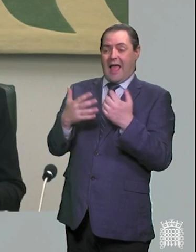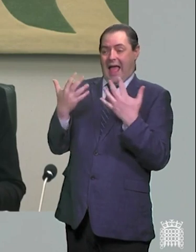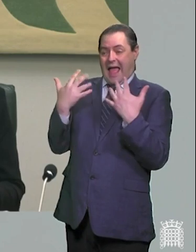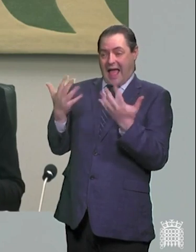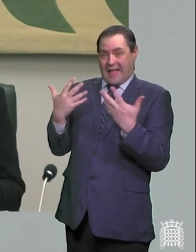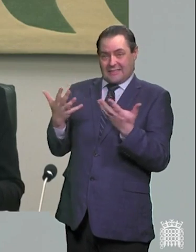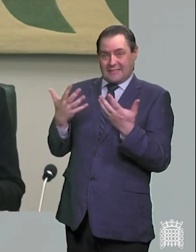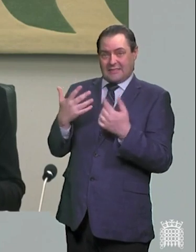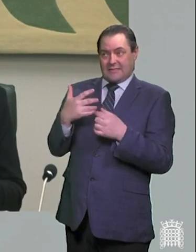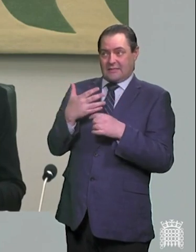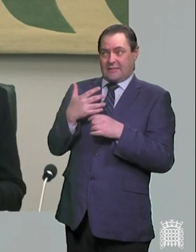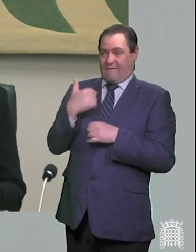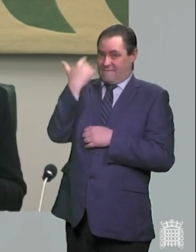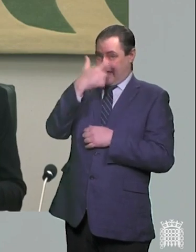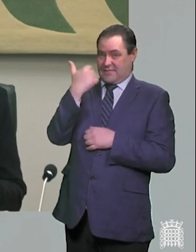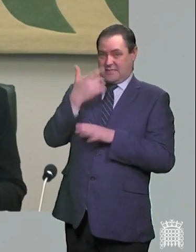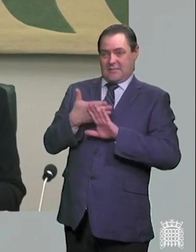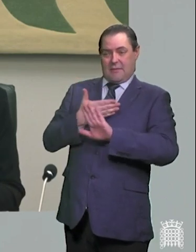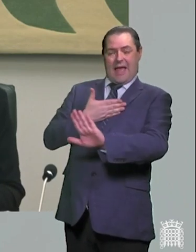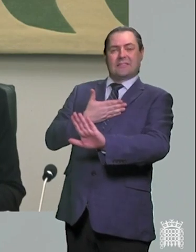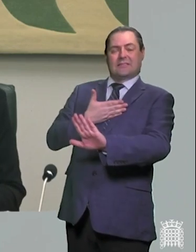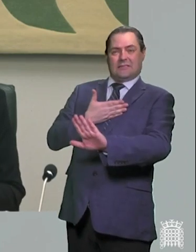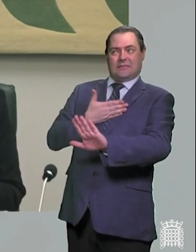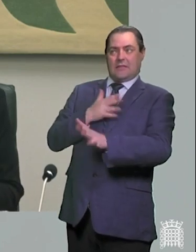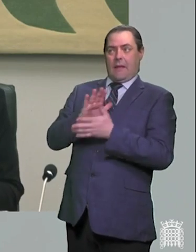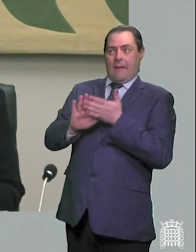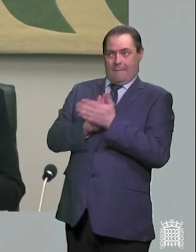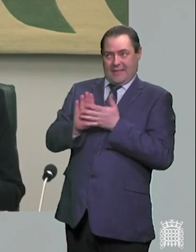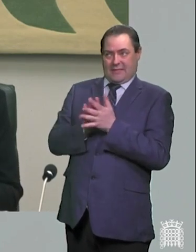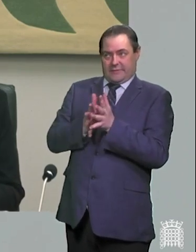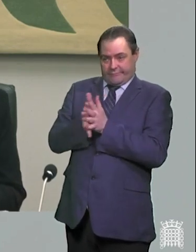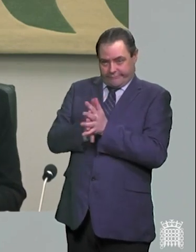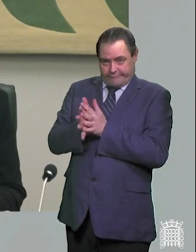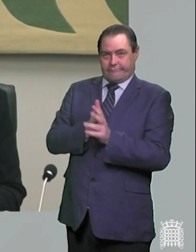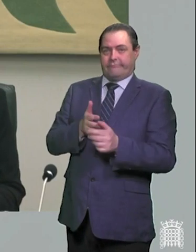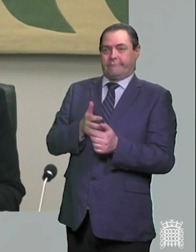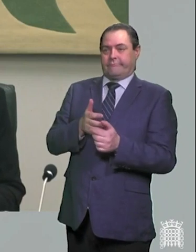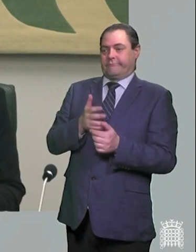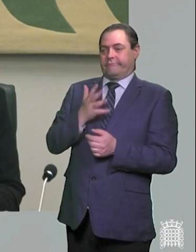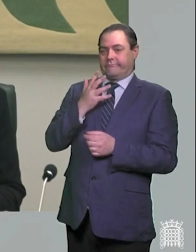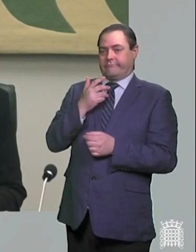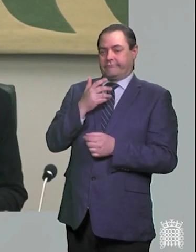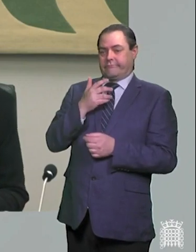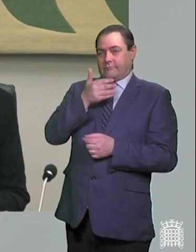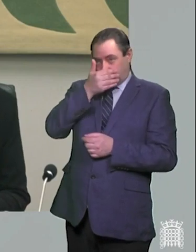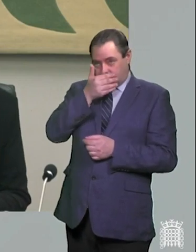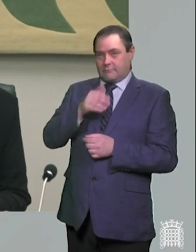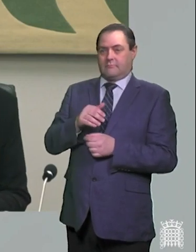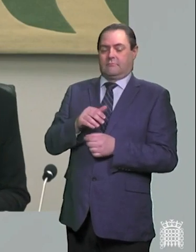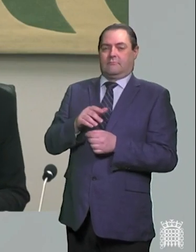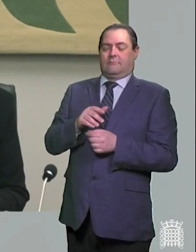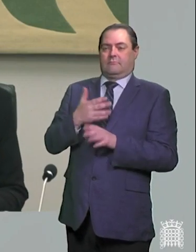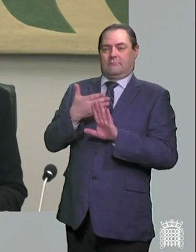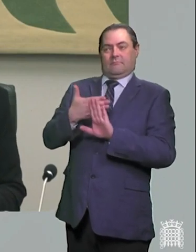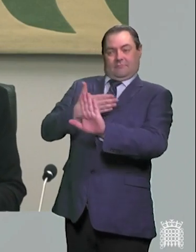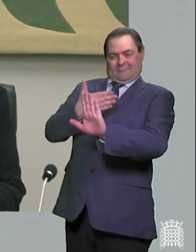space, he was referring to the guidance on social distancing when he said space. On the basis of information